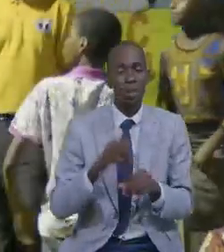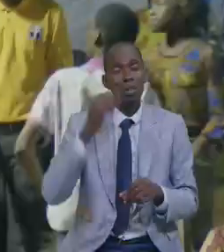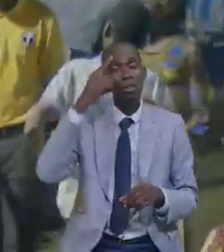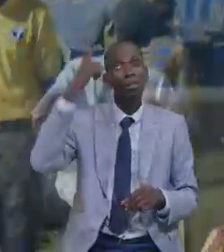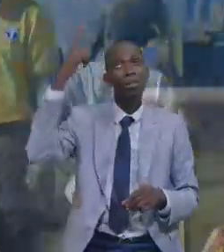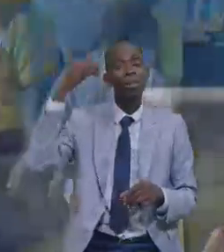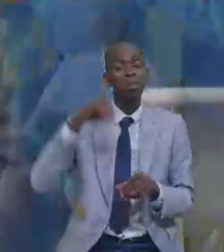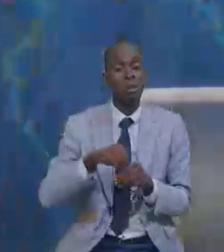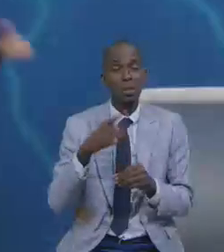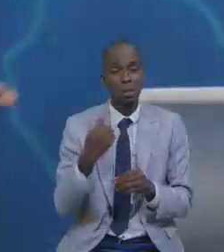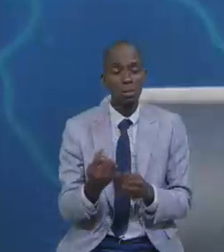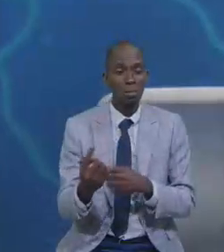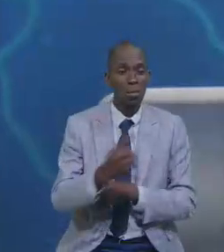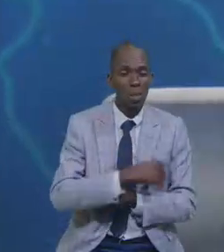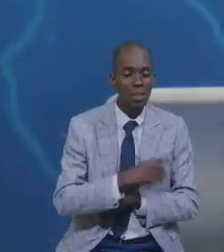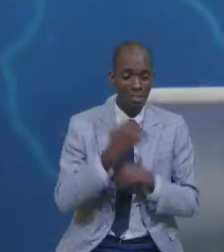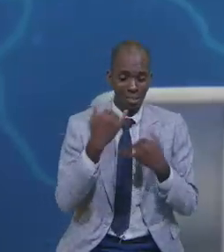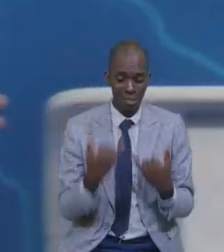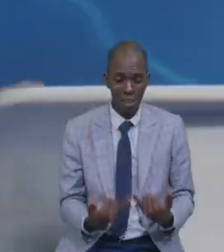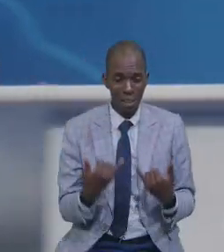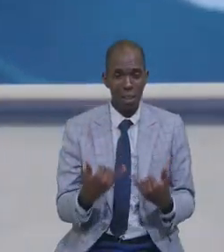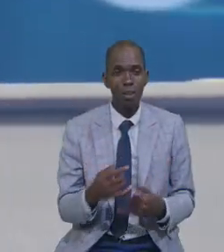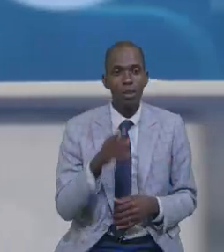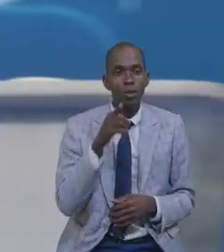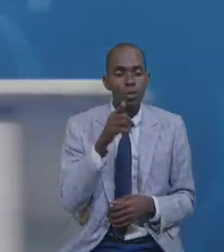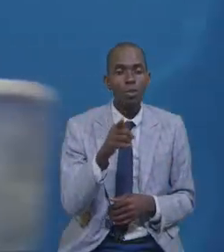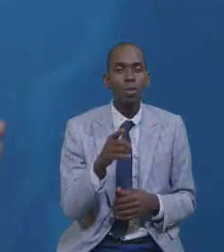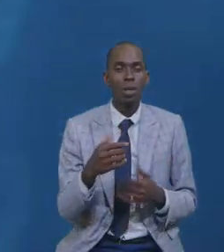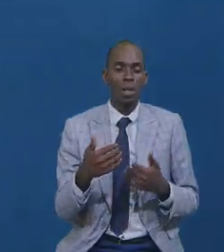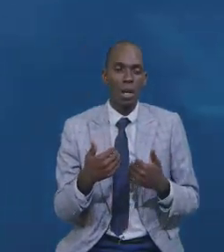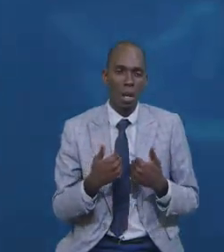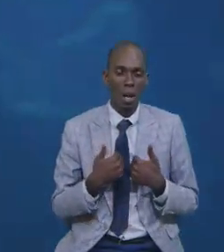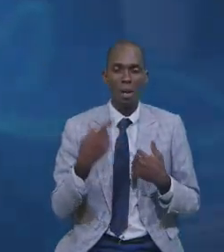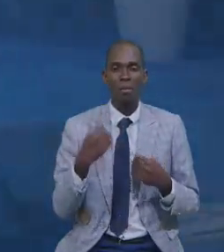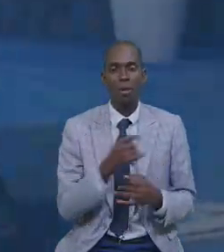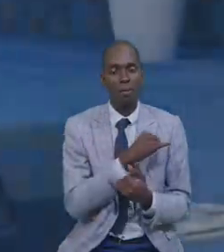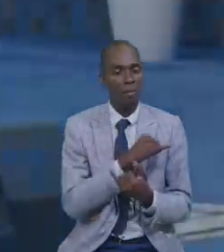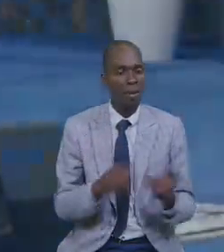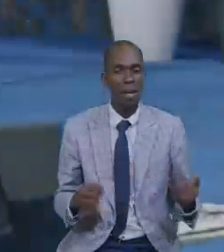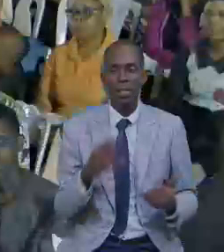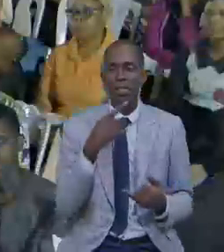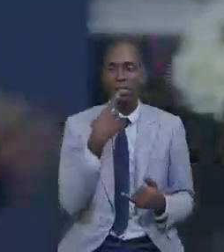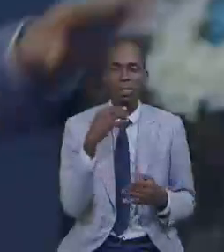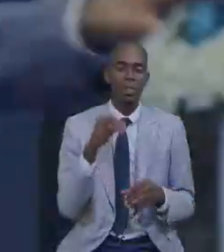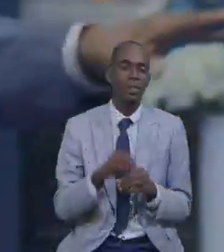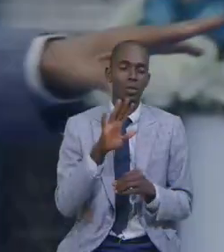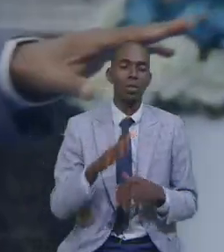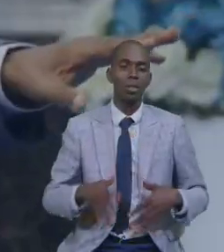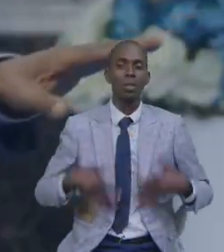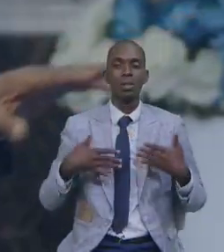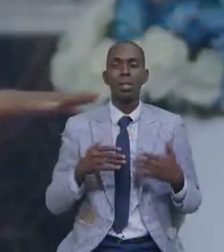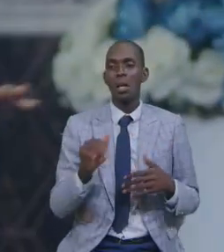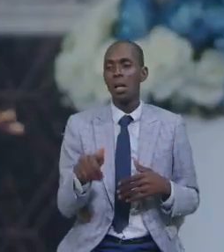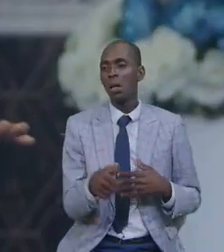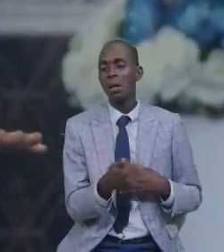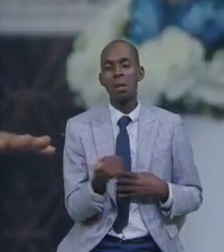anywhere you are, now you have the final say in your life. Any person